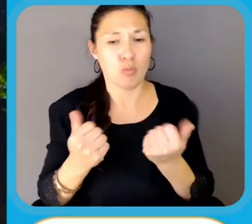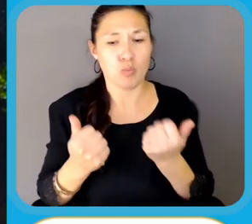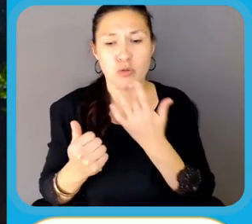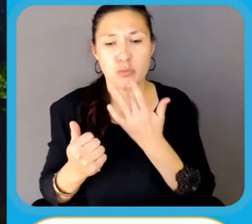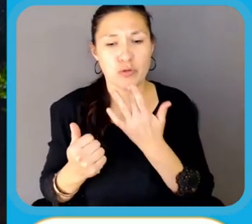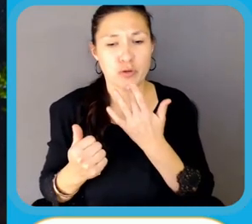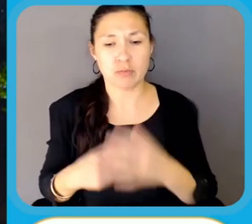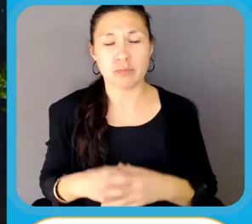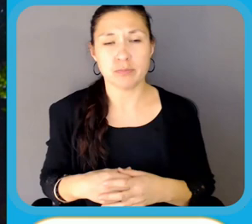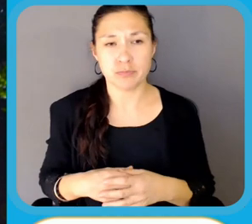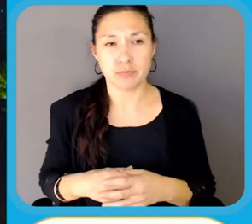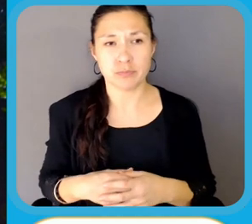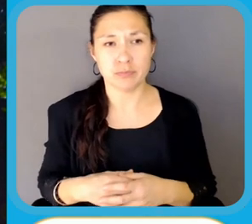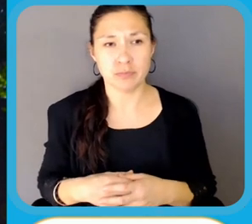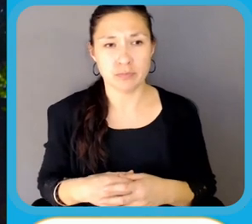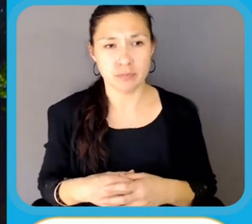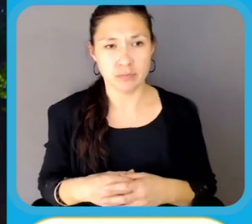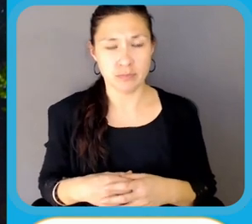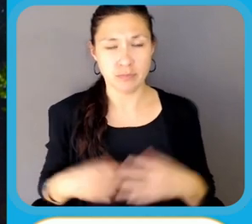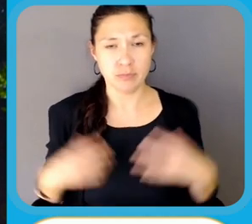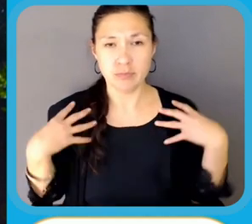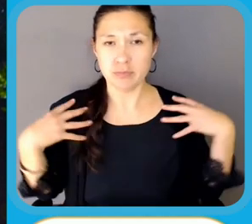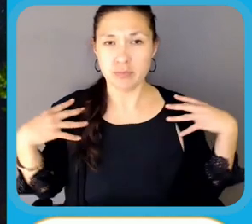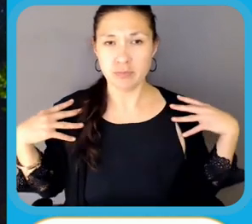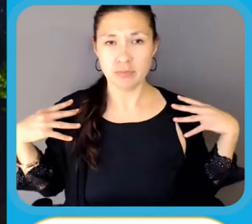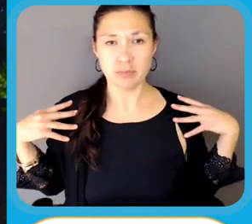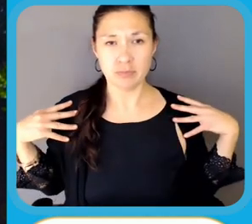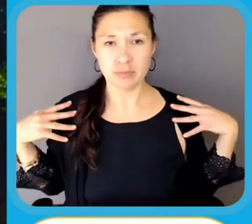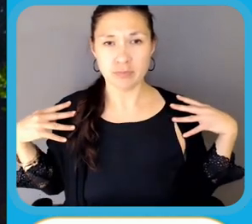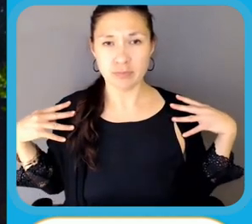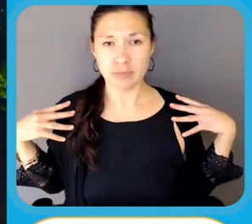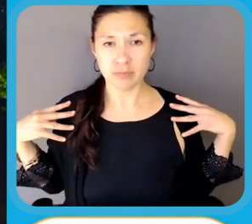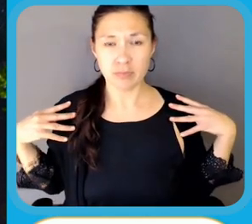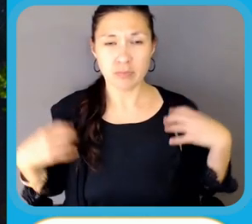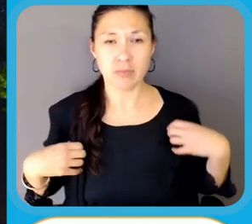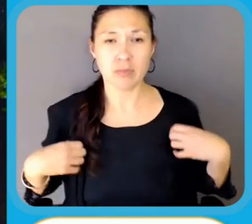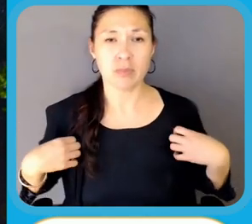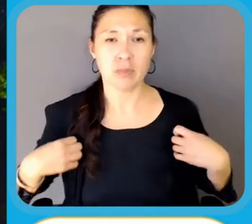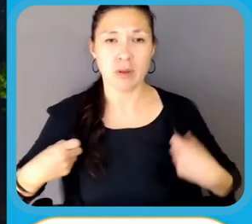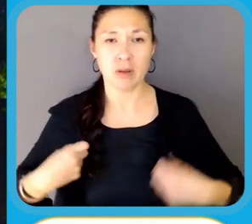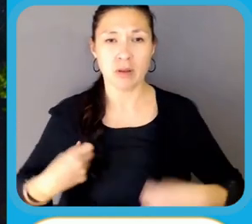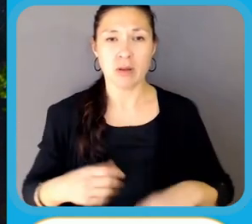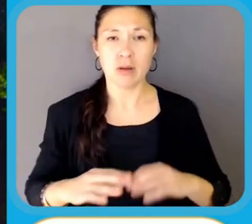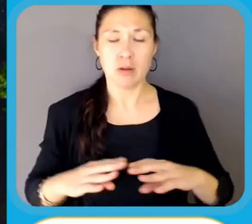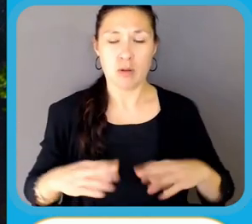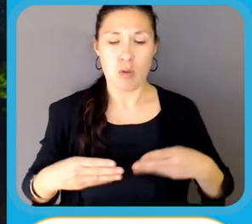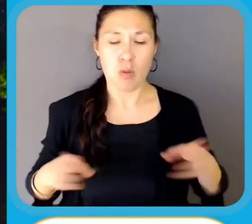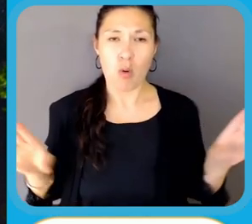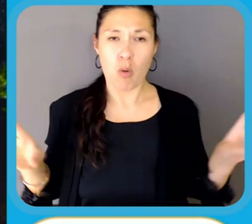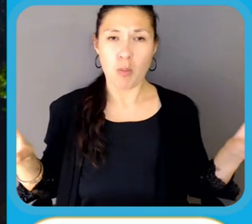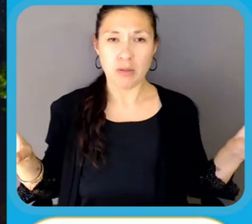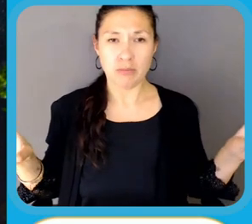Everyone, reach the shoulders back, opening up across the chest. We'll take three full breaths.